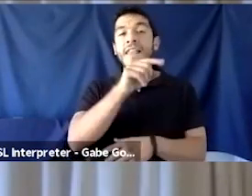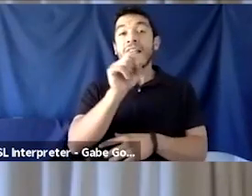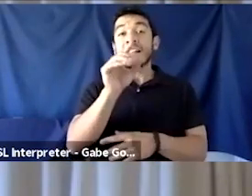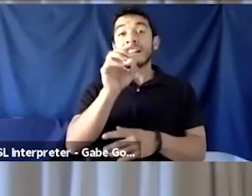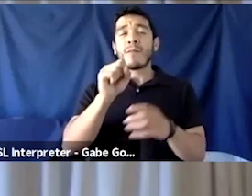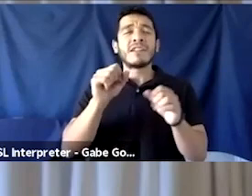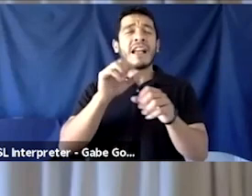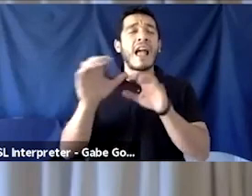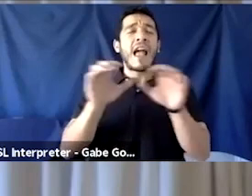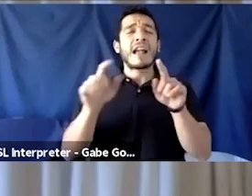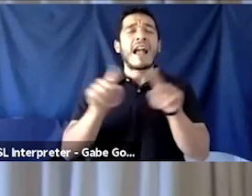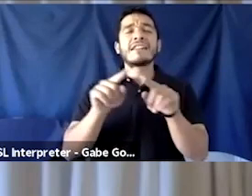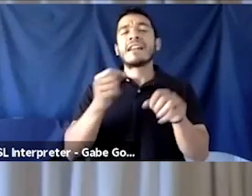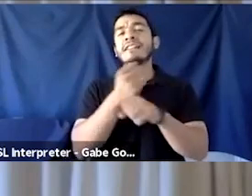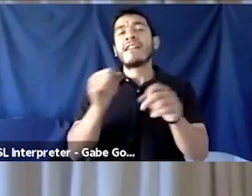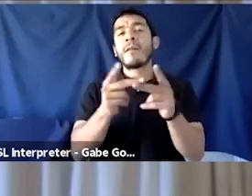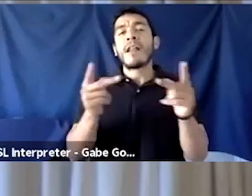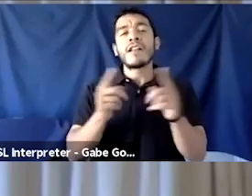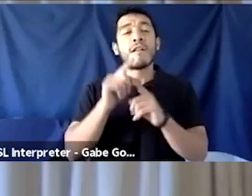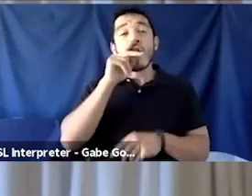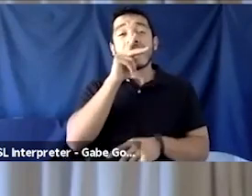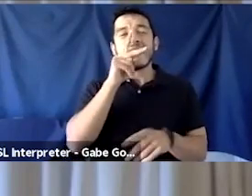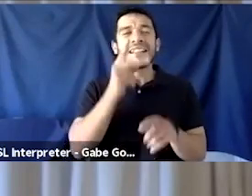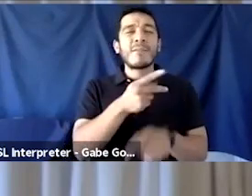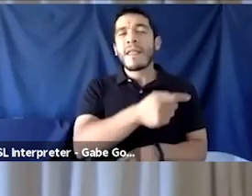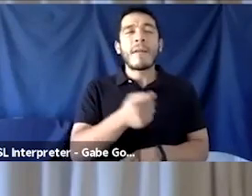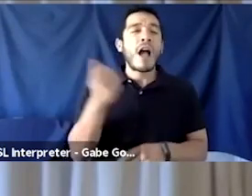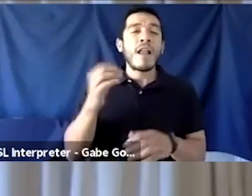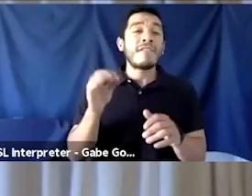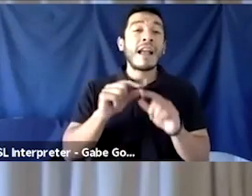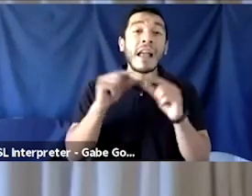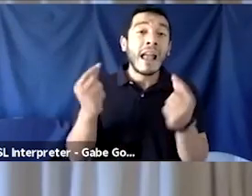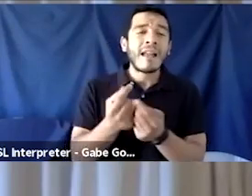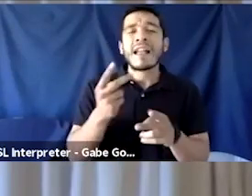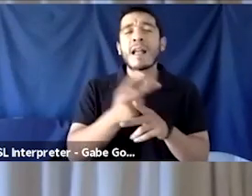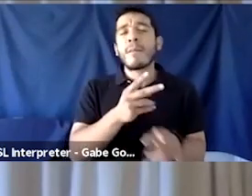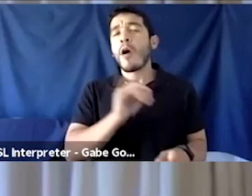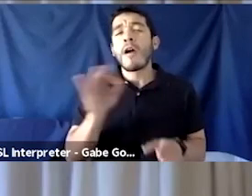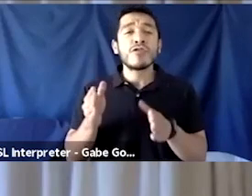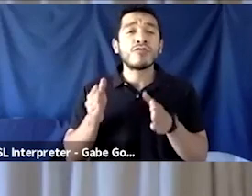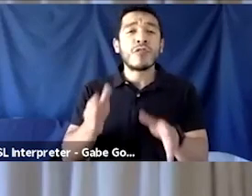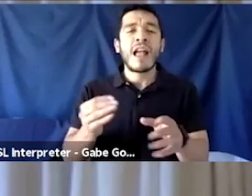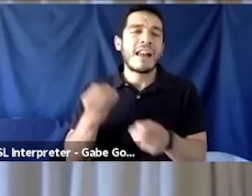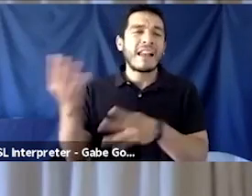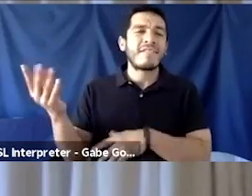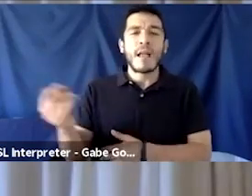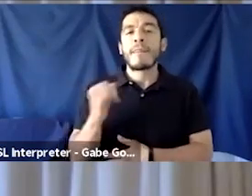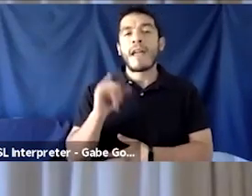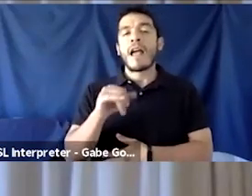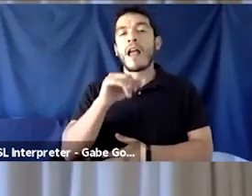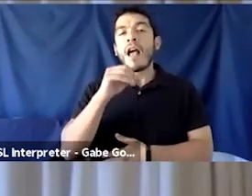kids to keep them off of gangs and get them off the street and give them the love and the passion